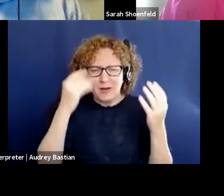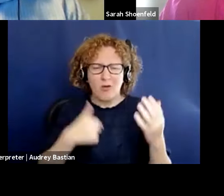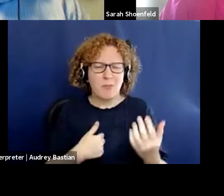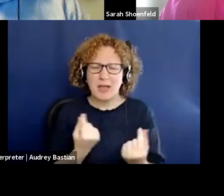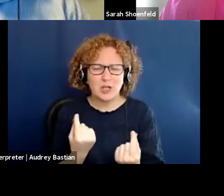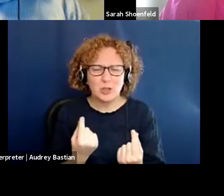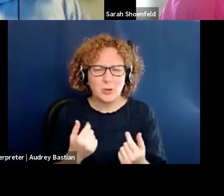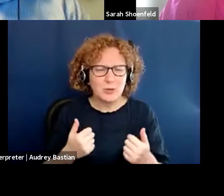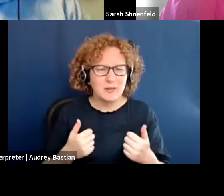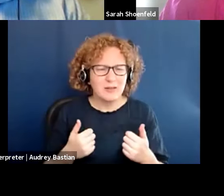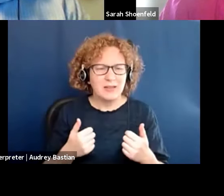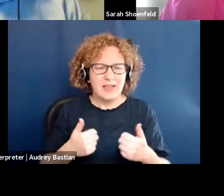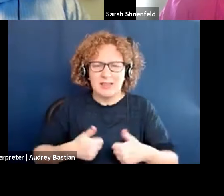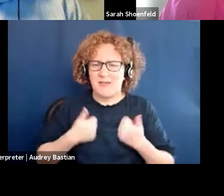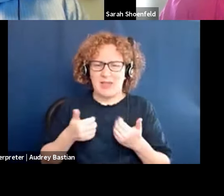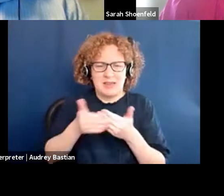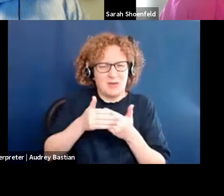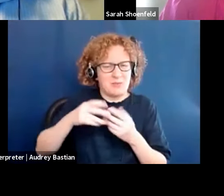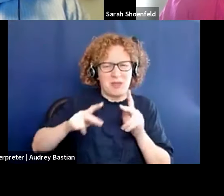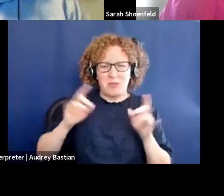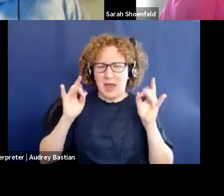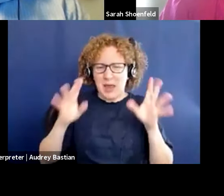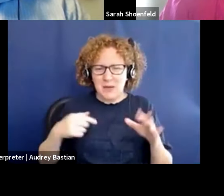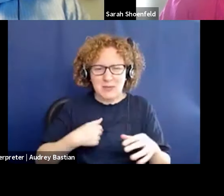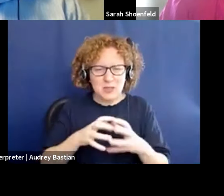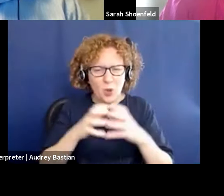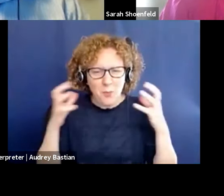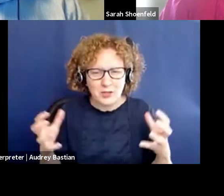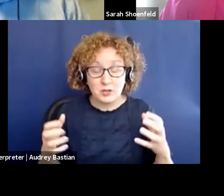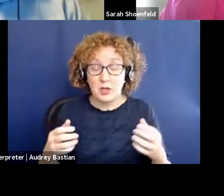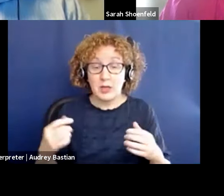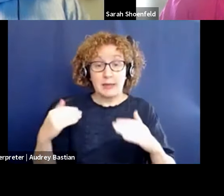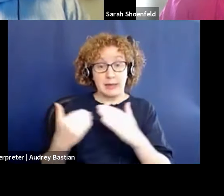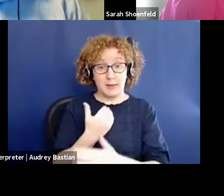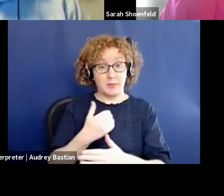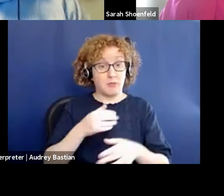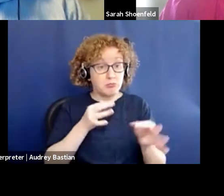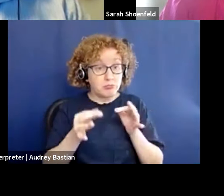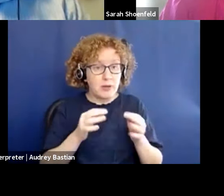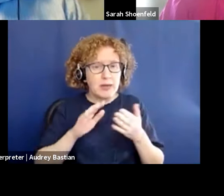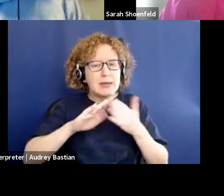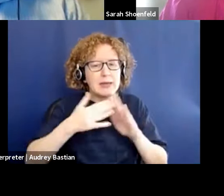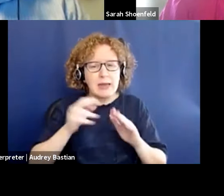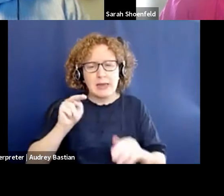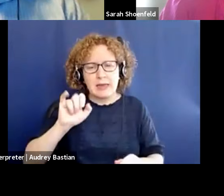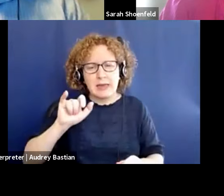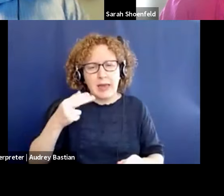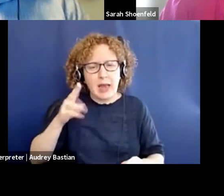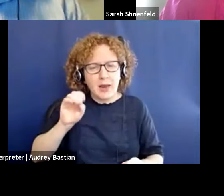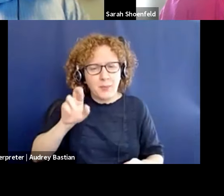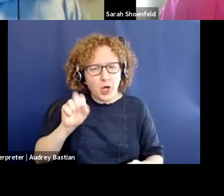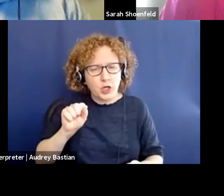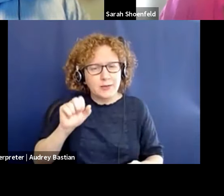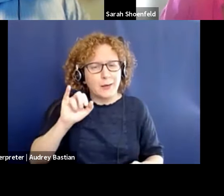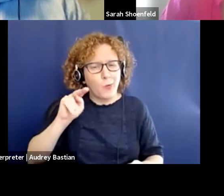do living around these people who hate me so much? And they came in and they explained that Neighbors Incorporated was there to counteract